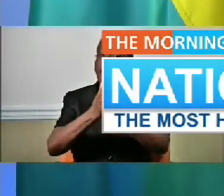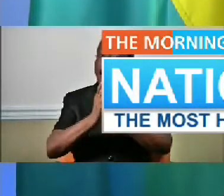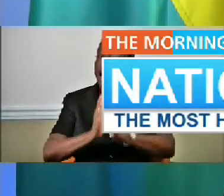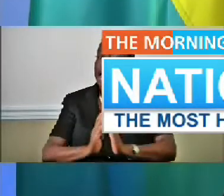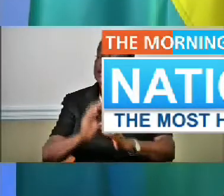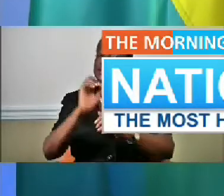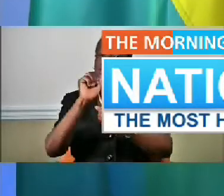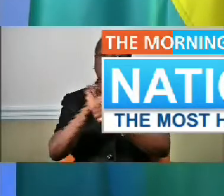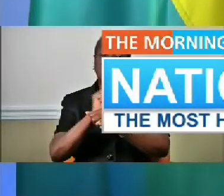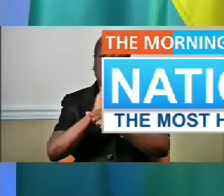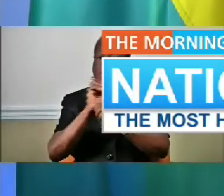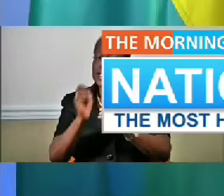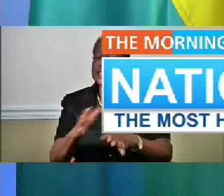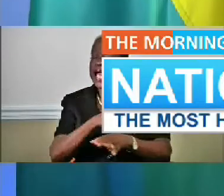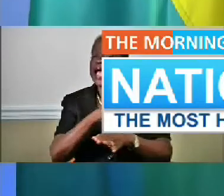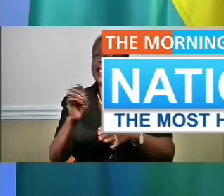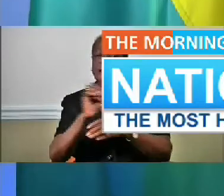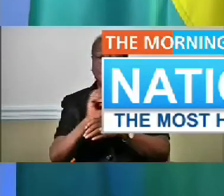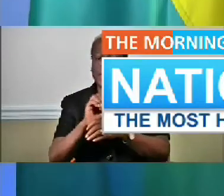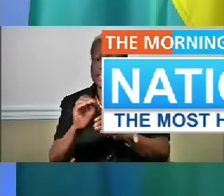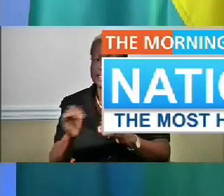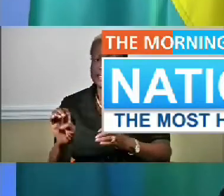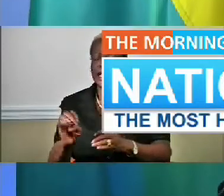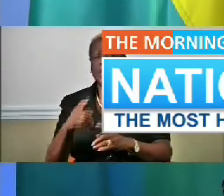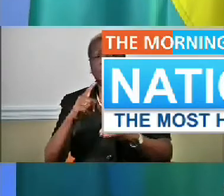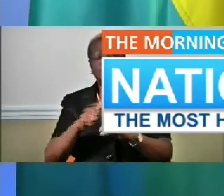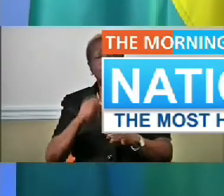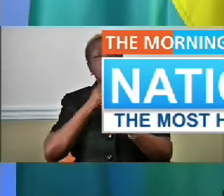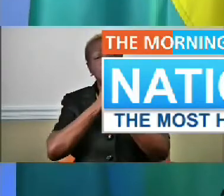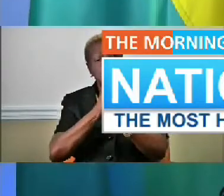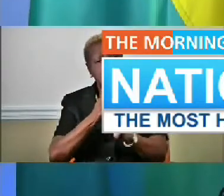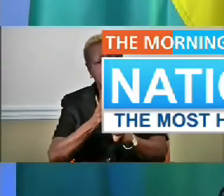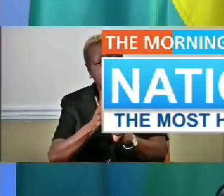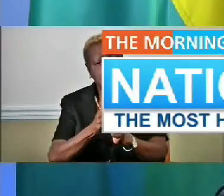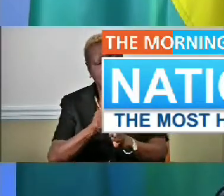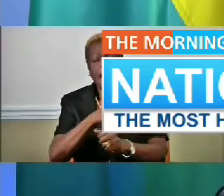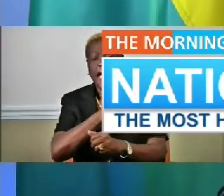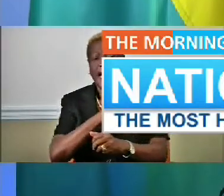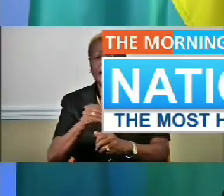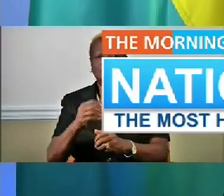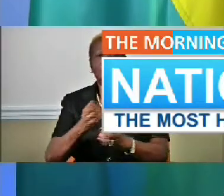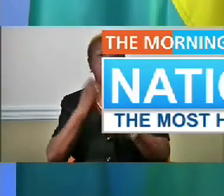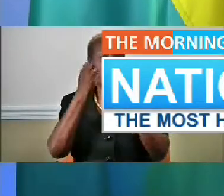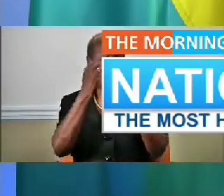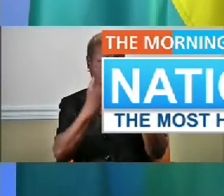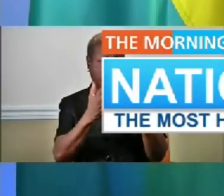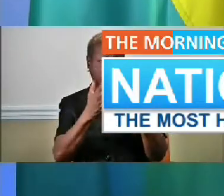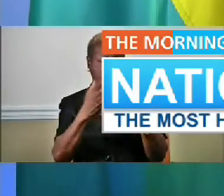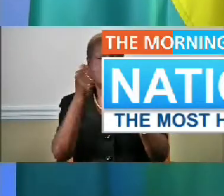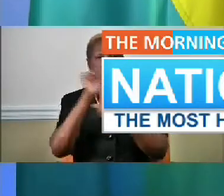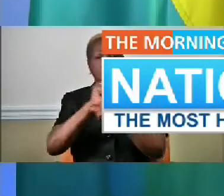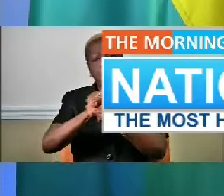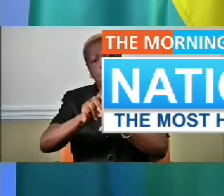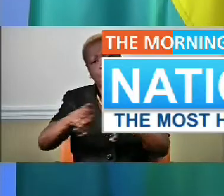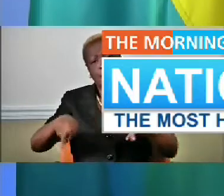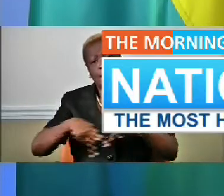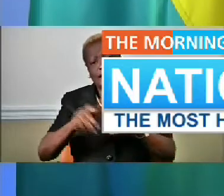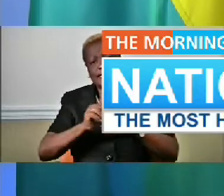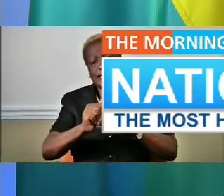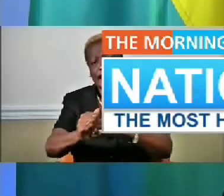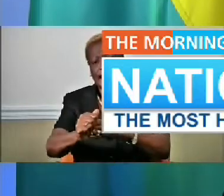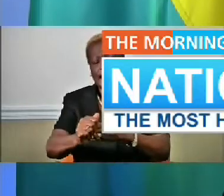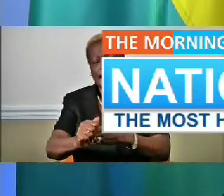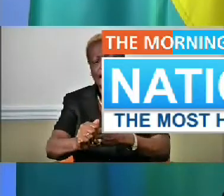employers and employees to rigorously follow and to adhere to the workplace guidelines